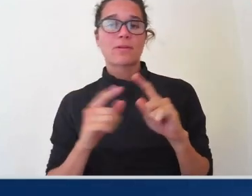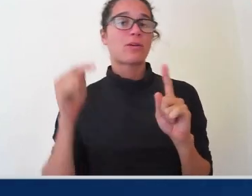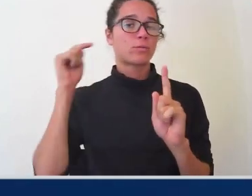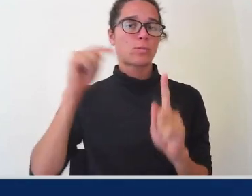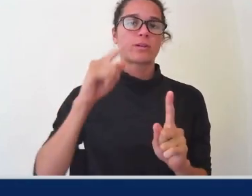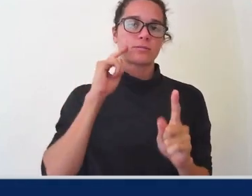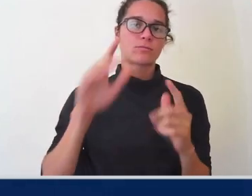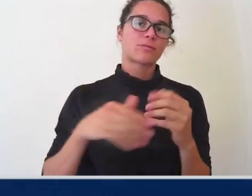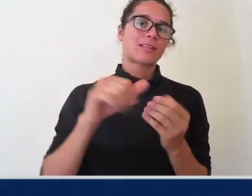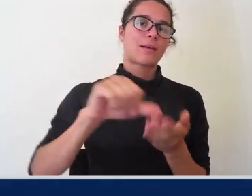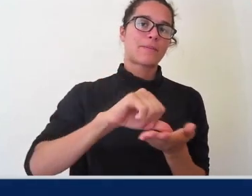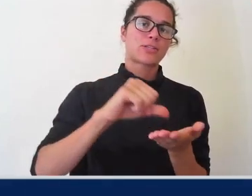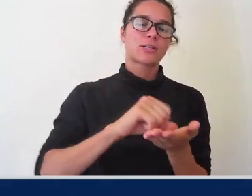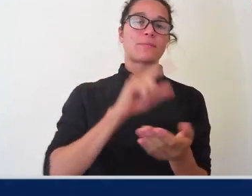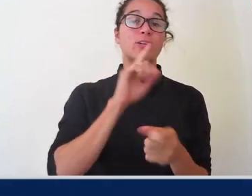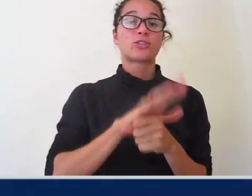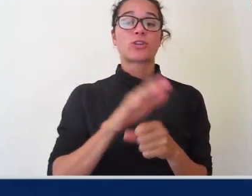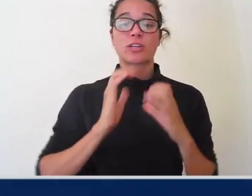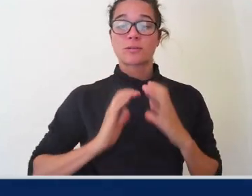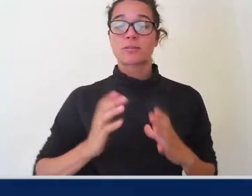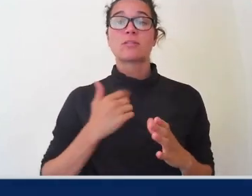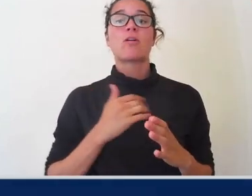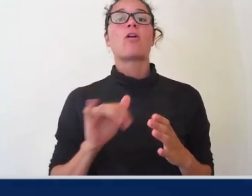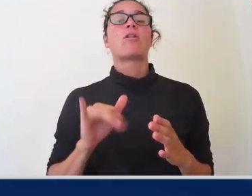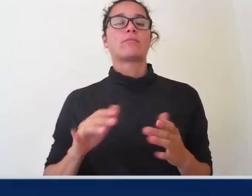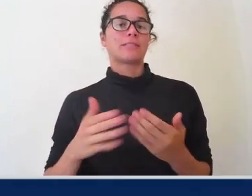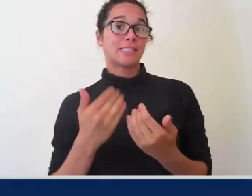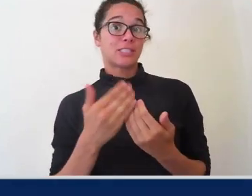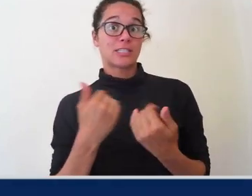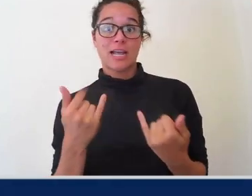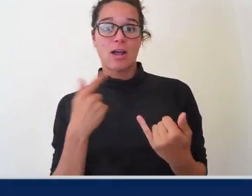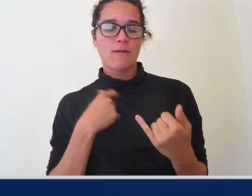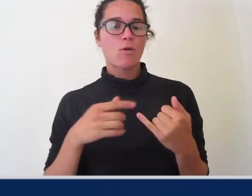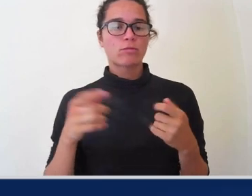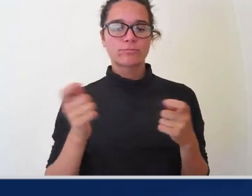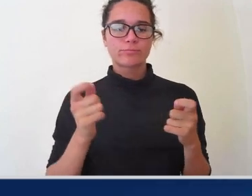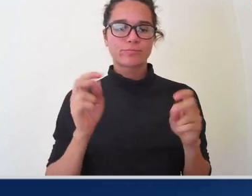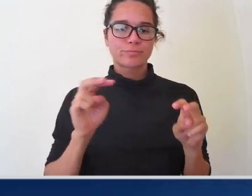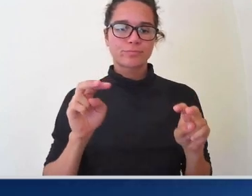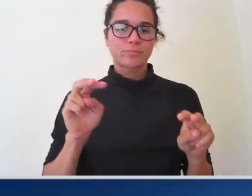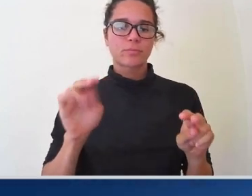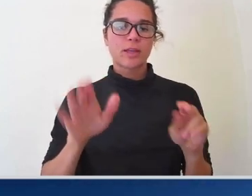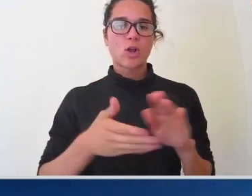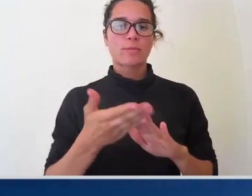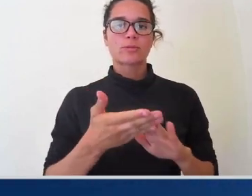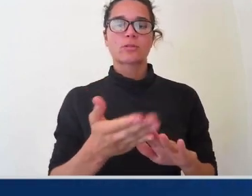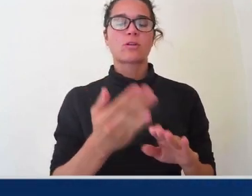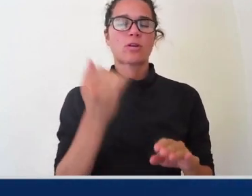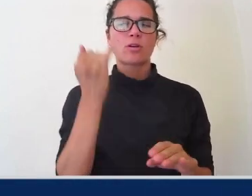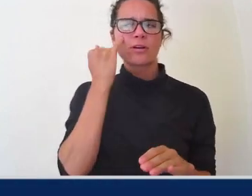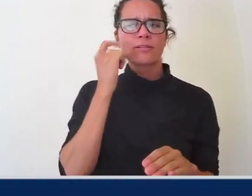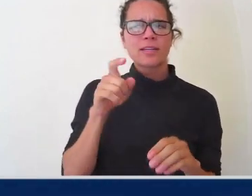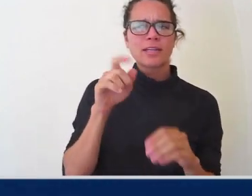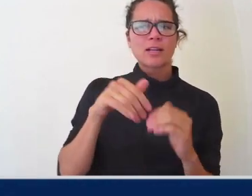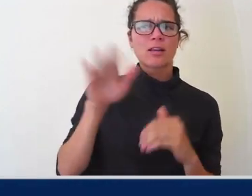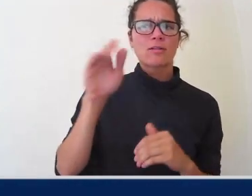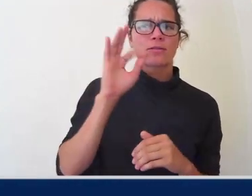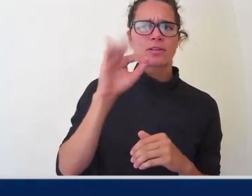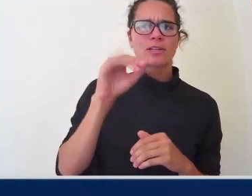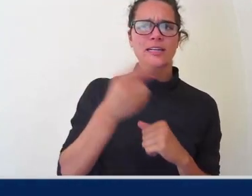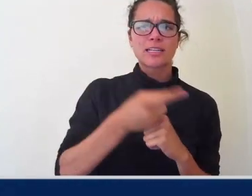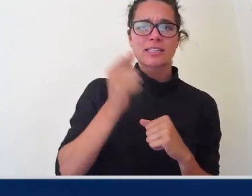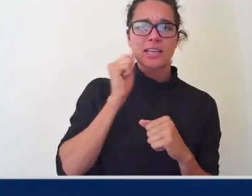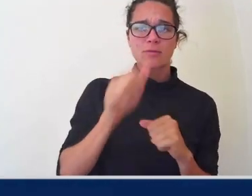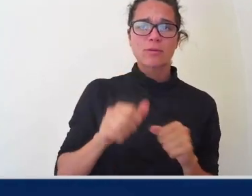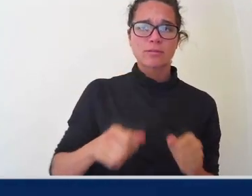easier for customers to monitor the operations they're performing in Control Tower. What if they need it longer than 90 days? Can they put that into like CloudTrail or something? CloudTrail already